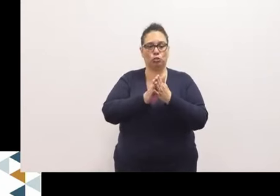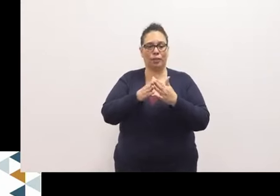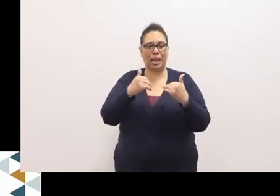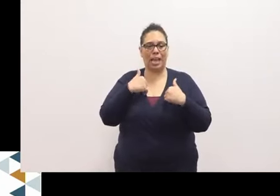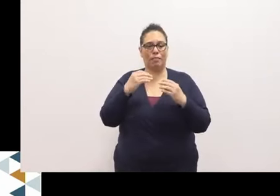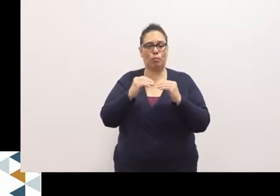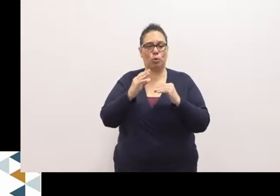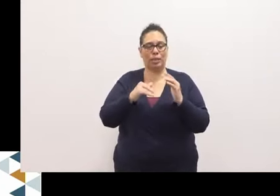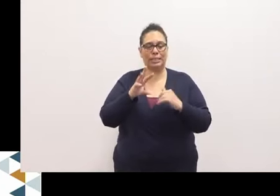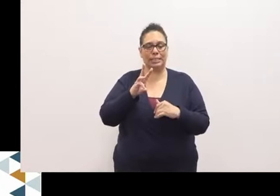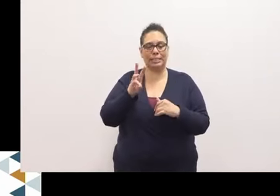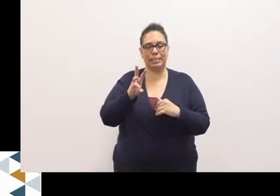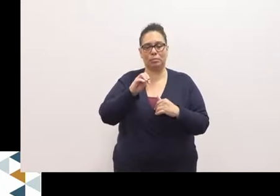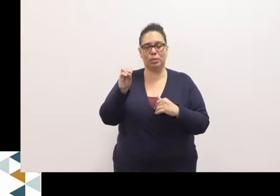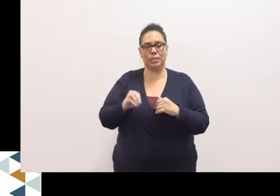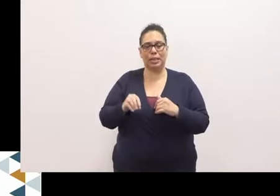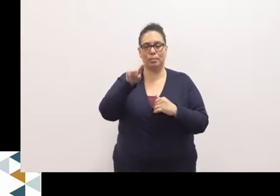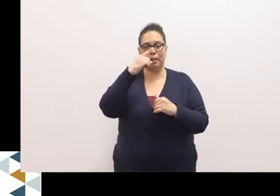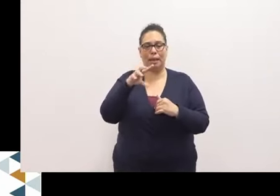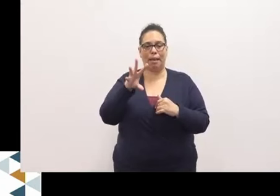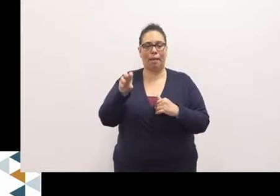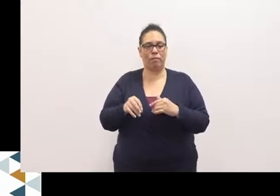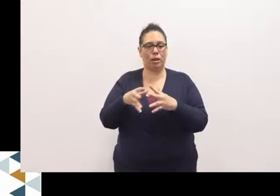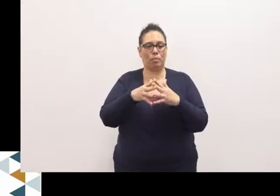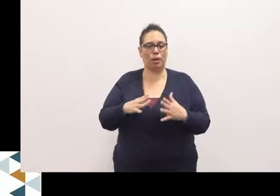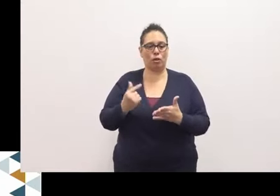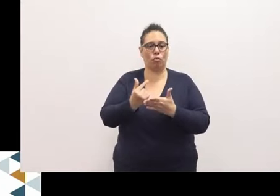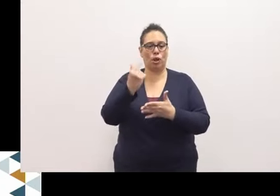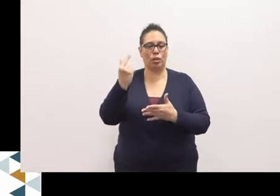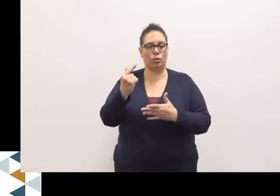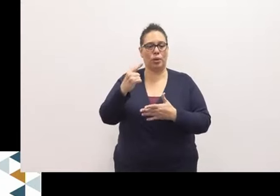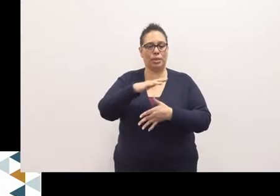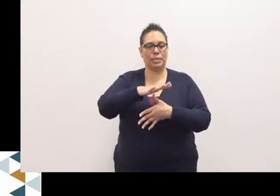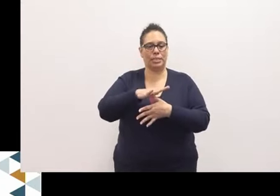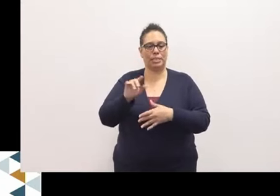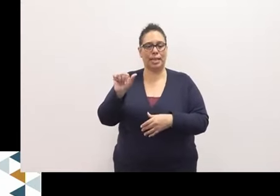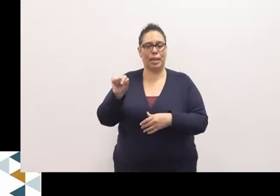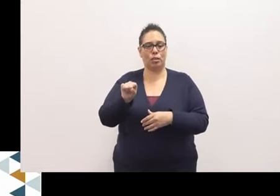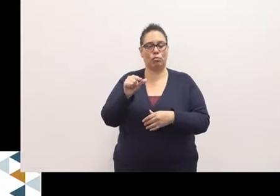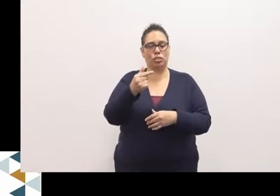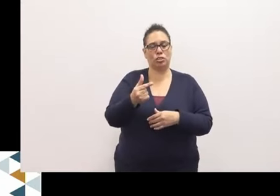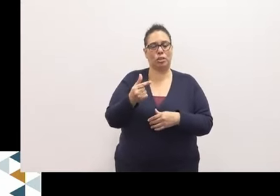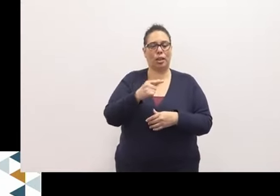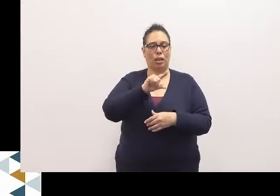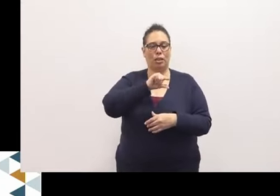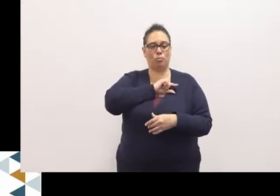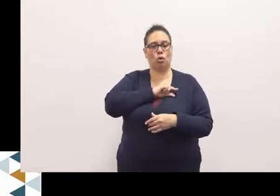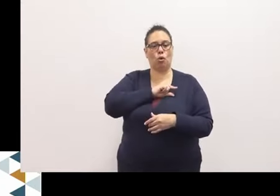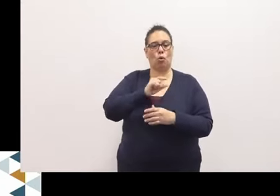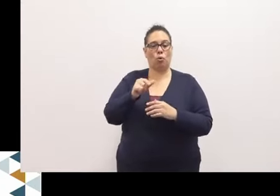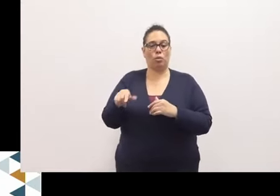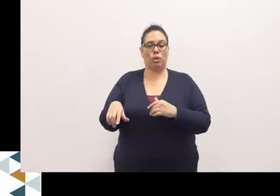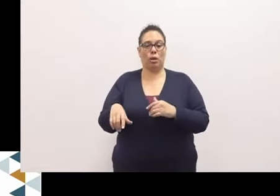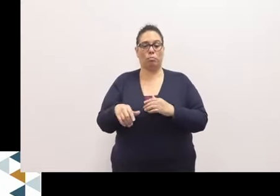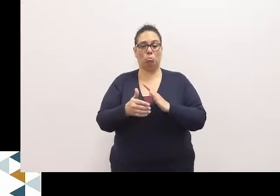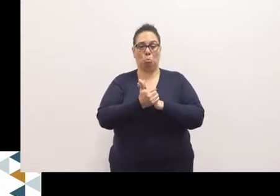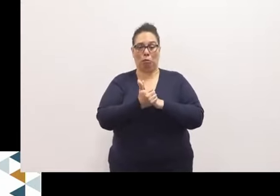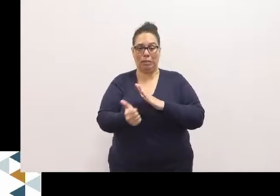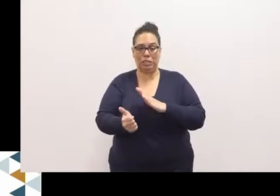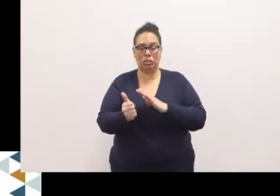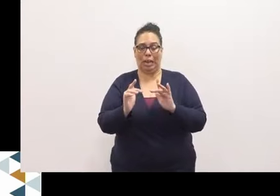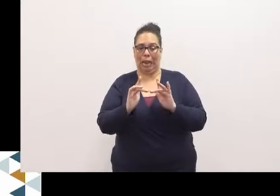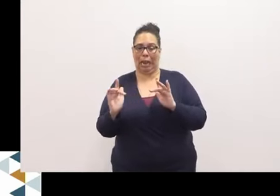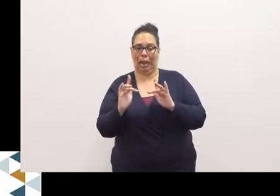Black African-American graduating seniors A through G eligible, the proficiency gap between Black African-American